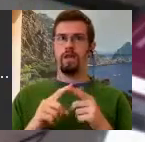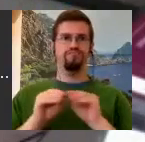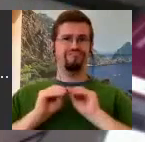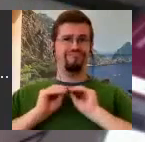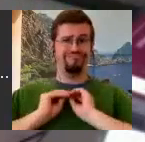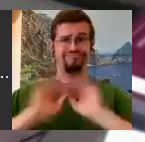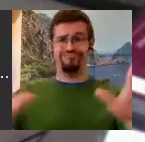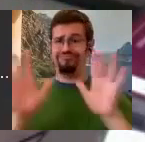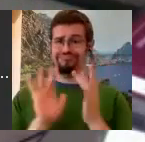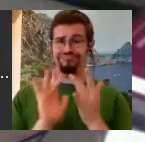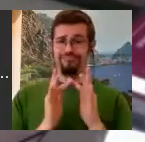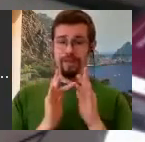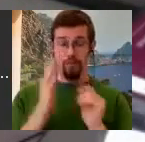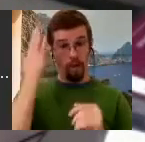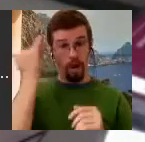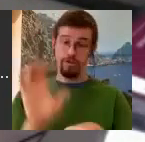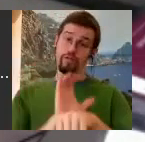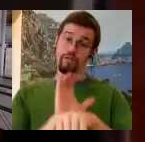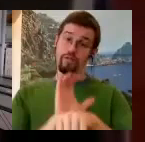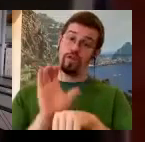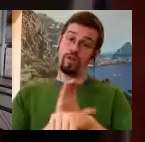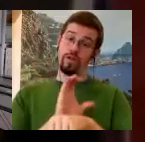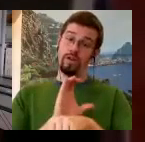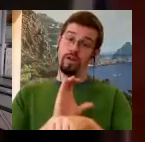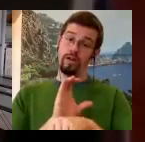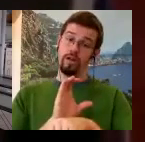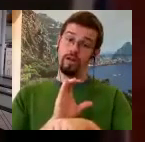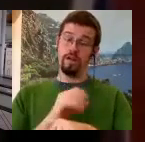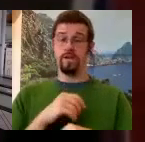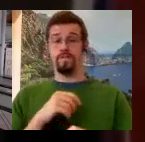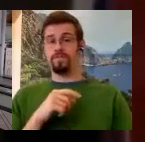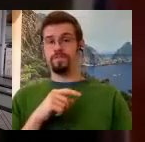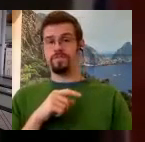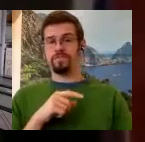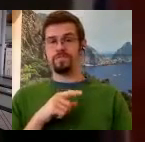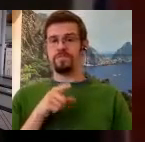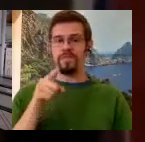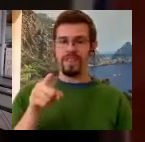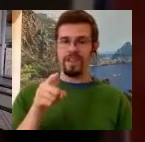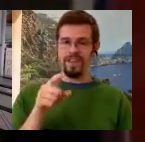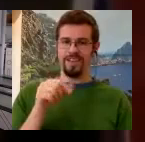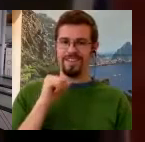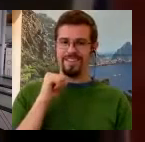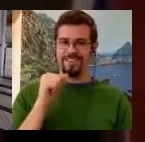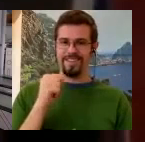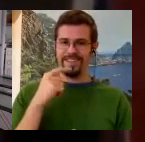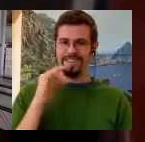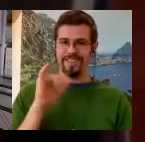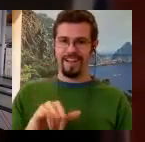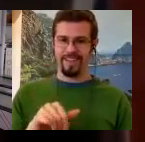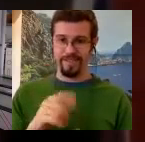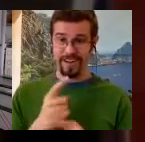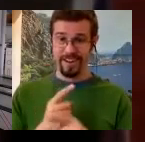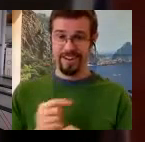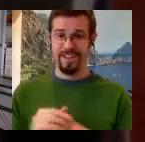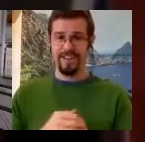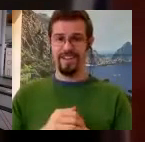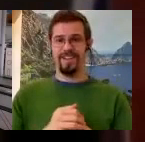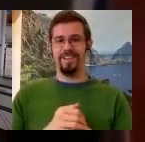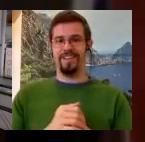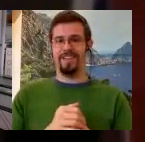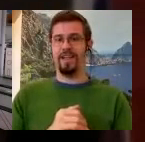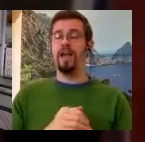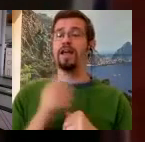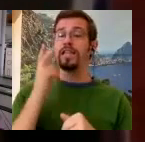on the computer. And then you inherited that, Steve, didn't you? And so it's like